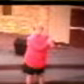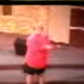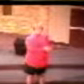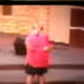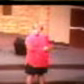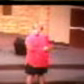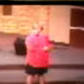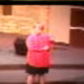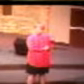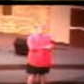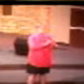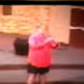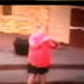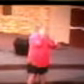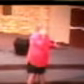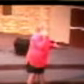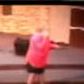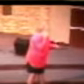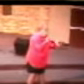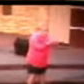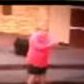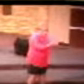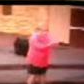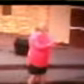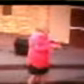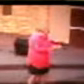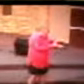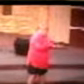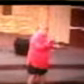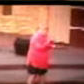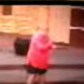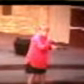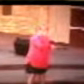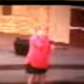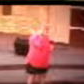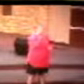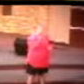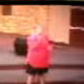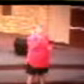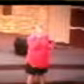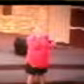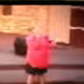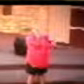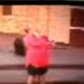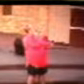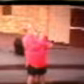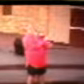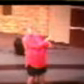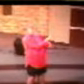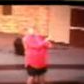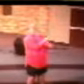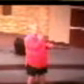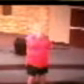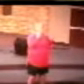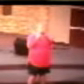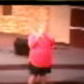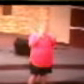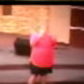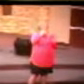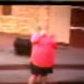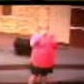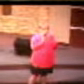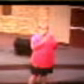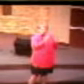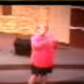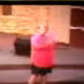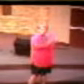And they've had experiences that are very similar to you. You can refer to them. You can laugh about them. You